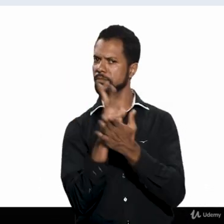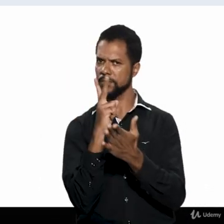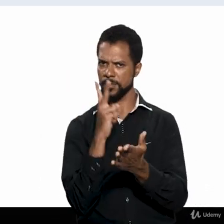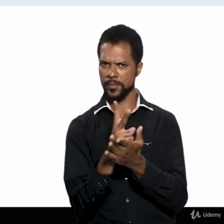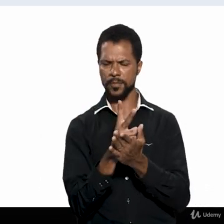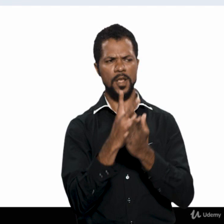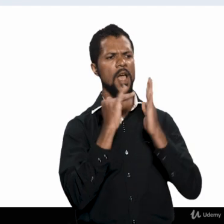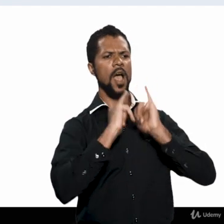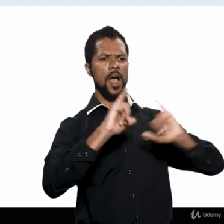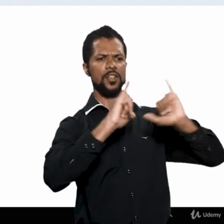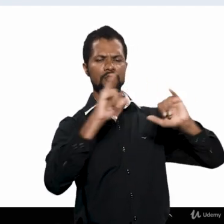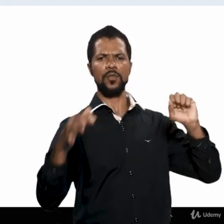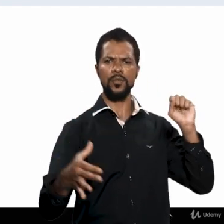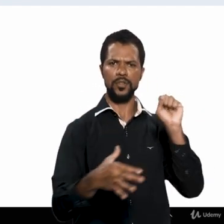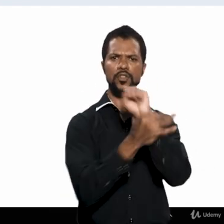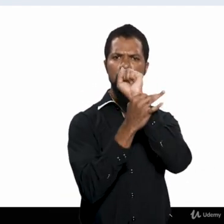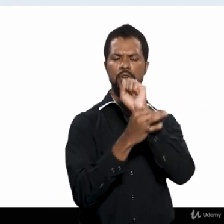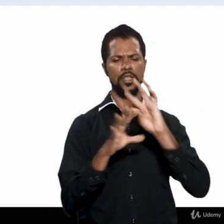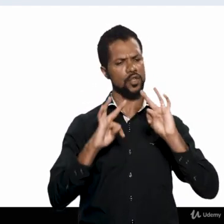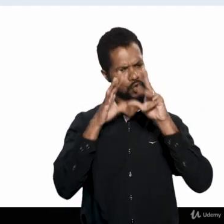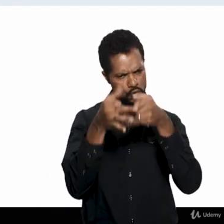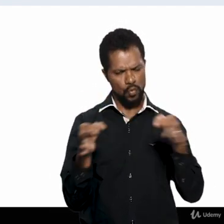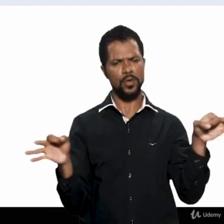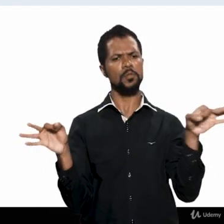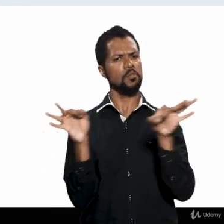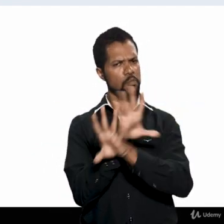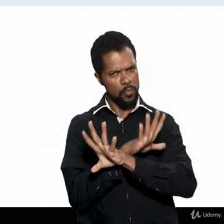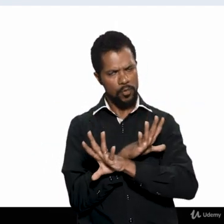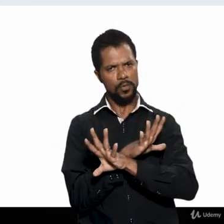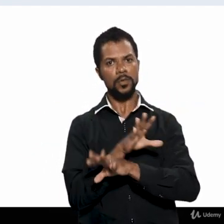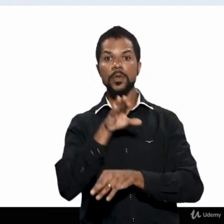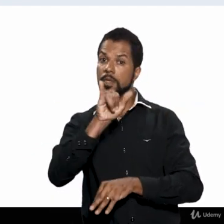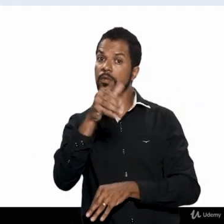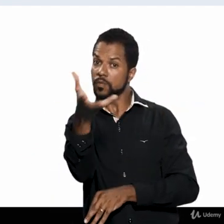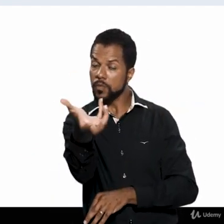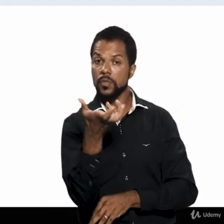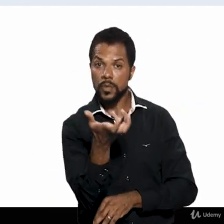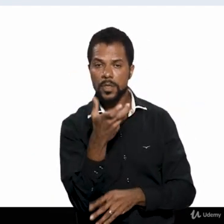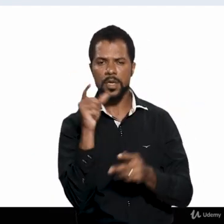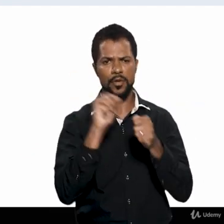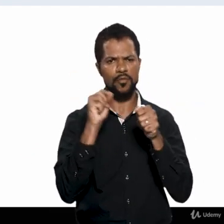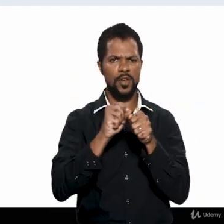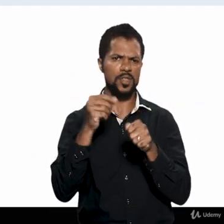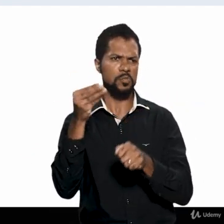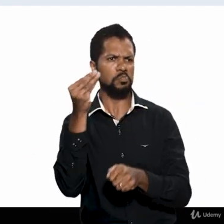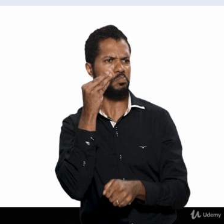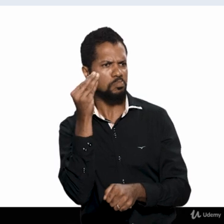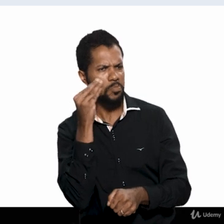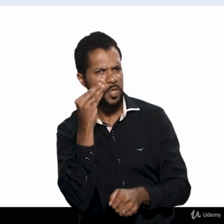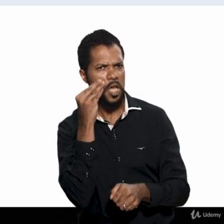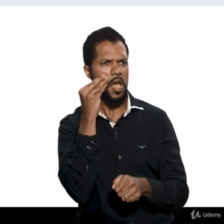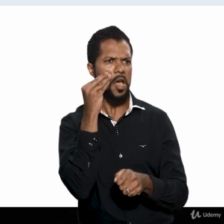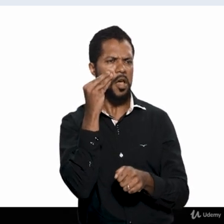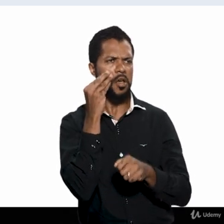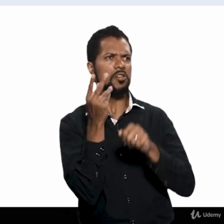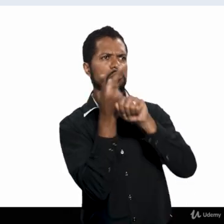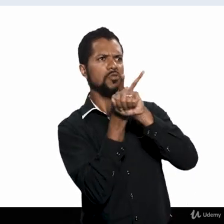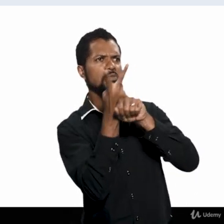Configurations were successfully concluded. In case you would like to do another test, you